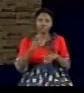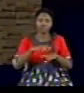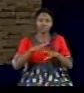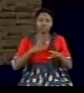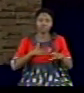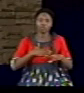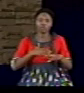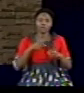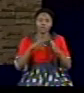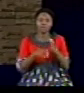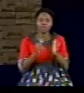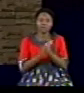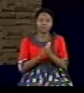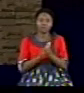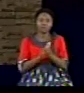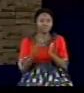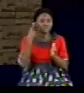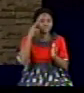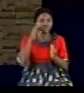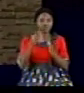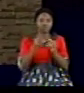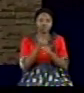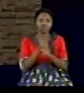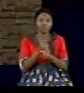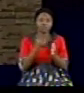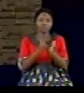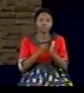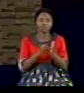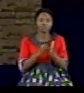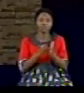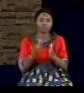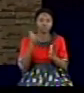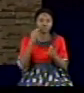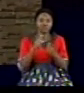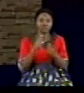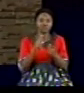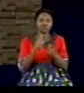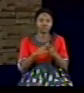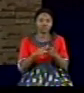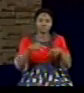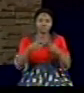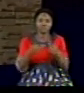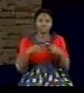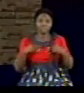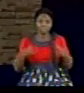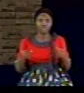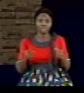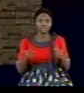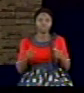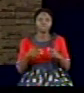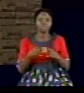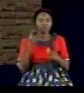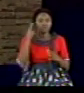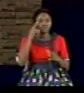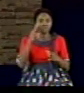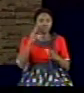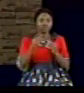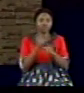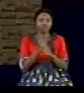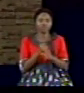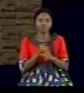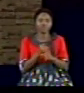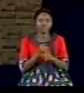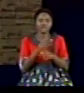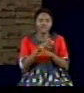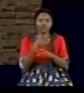2 years. This sore refused to go, but after the prayer of the man of God during the program, on the 5th day of the program, after the prayer of the man